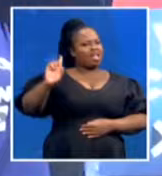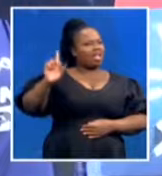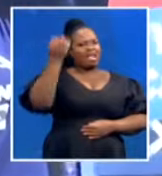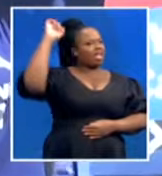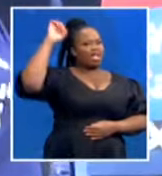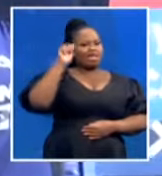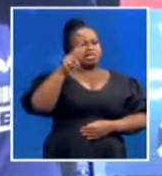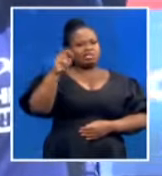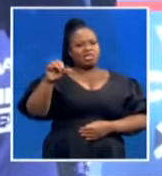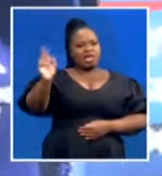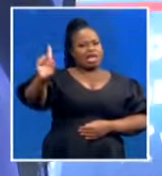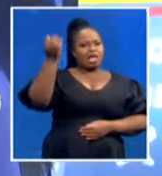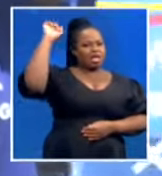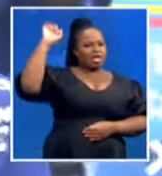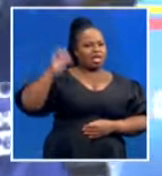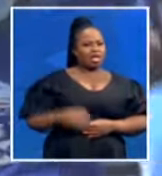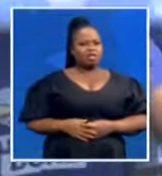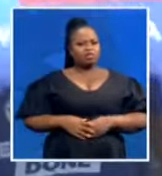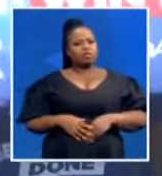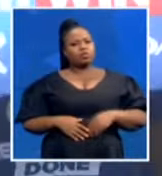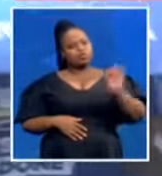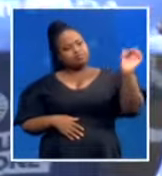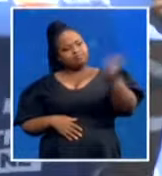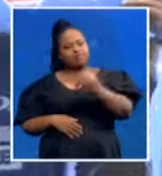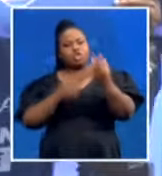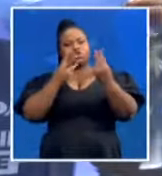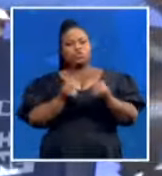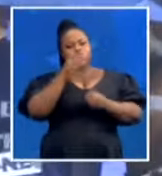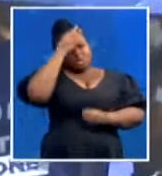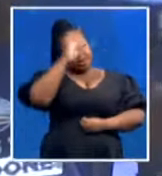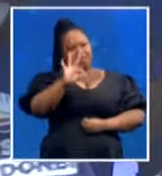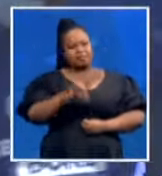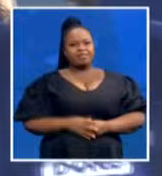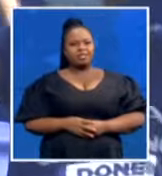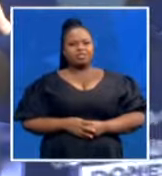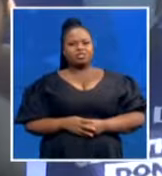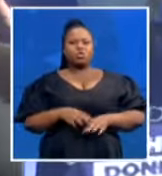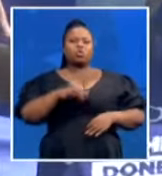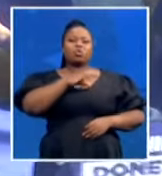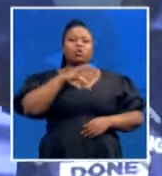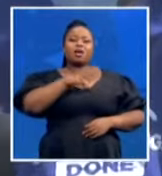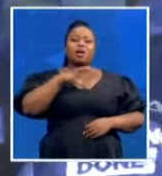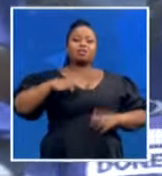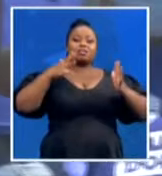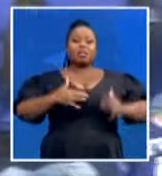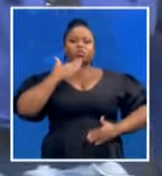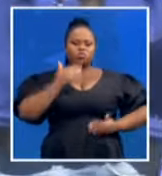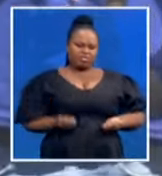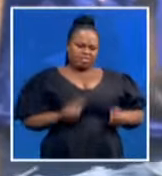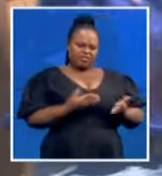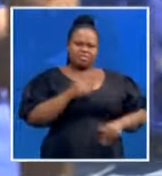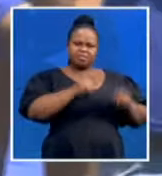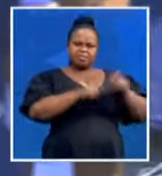sizawuqesha uhulumeni omtsha. Sizawufakwa ceba abasebenzela abantu, and not the other way around.